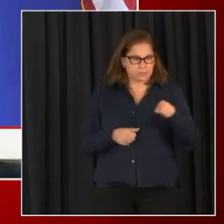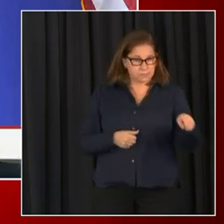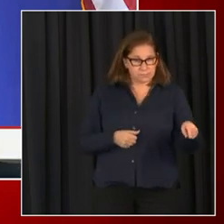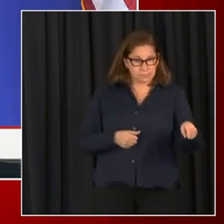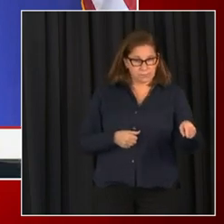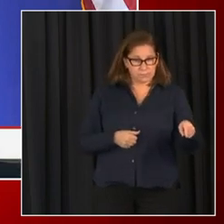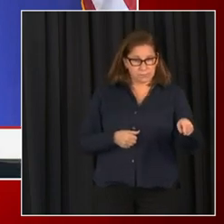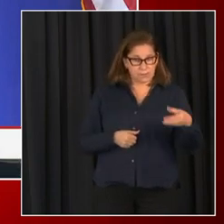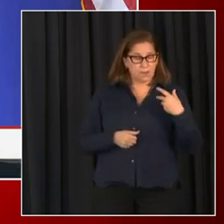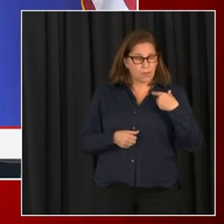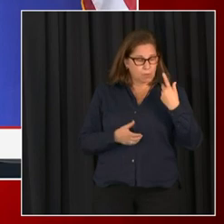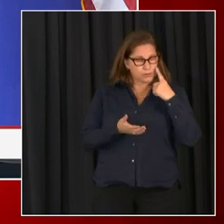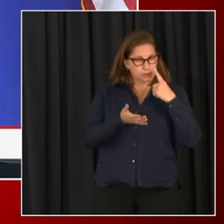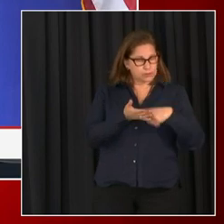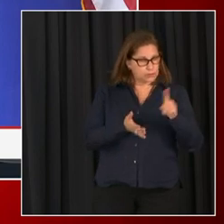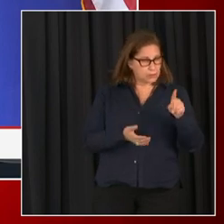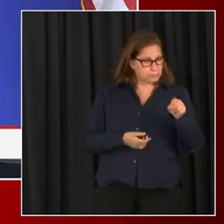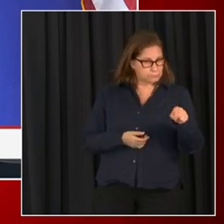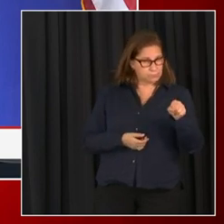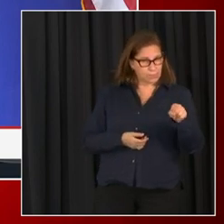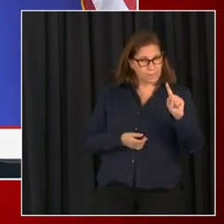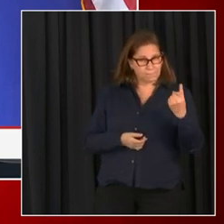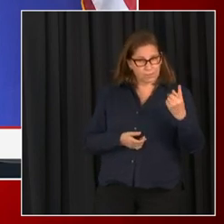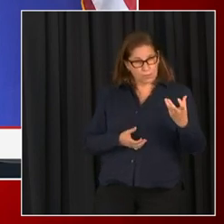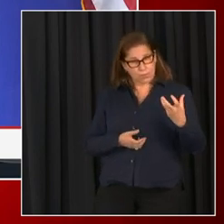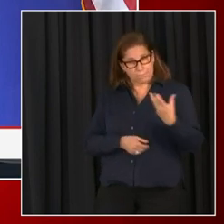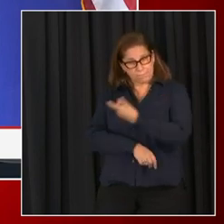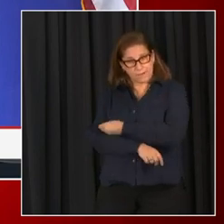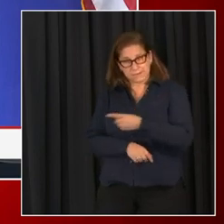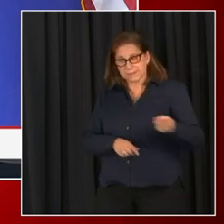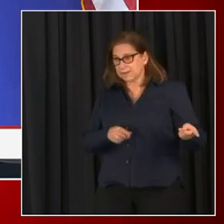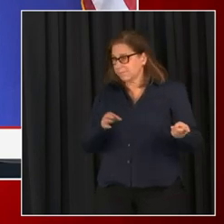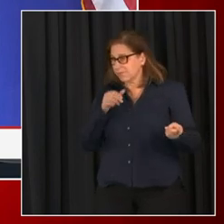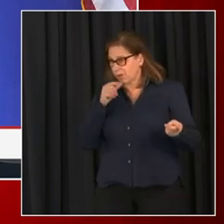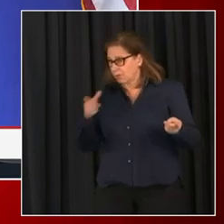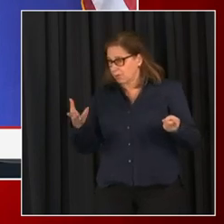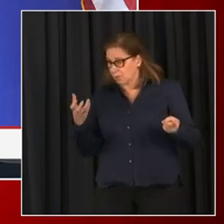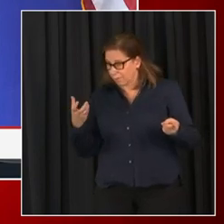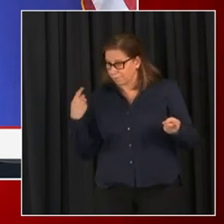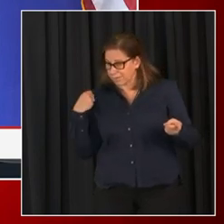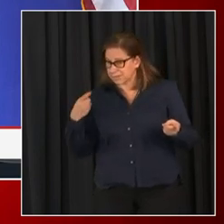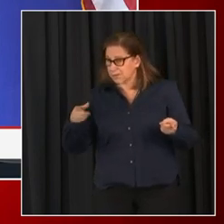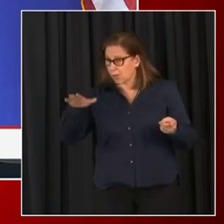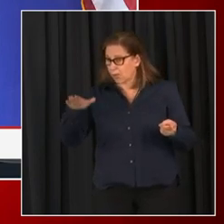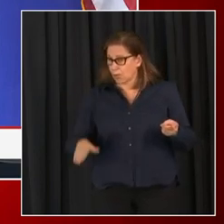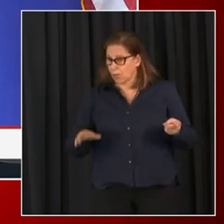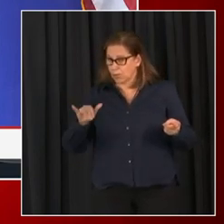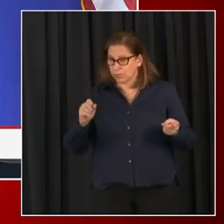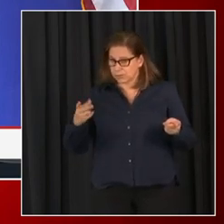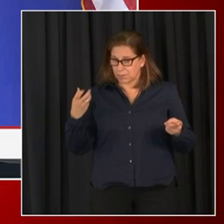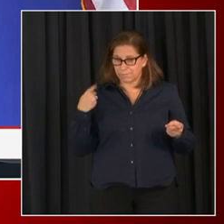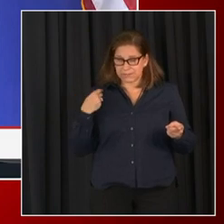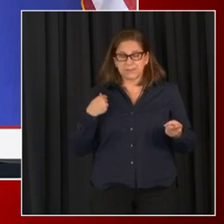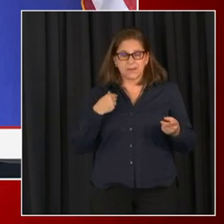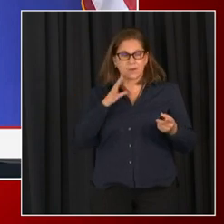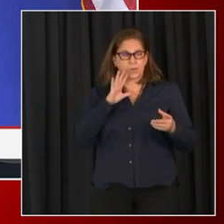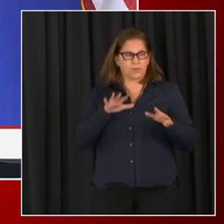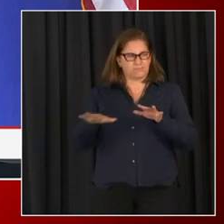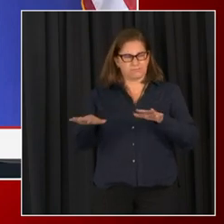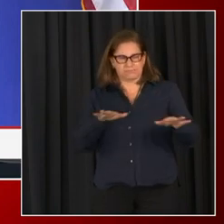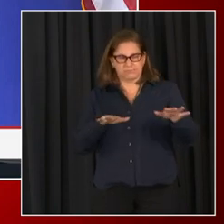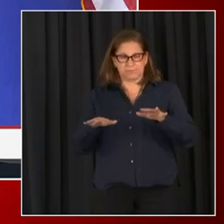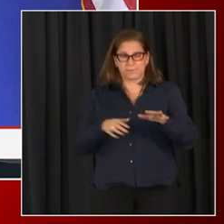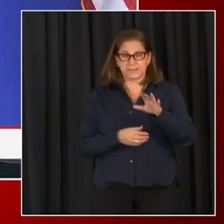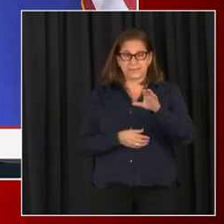initially. Both the CDC and the National Academy of Medicine have talked about this